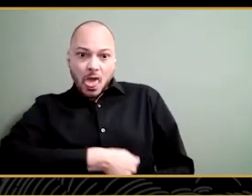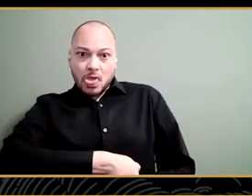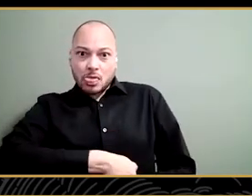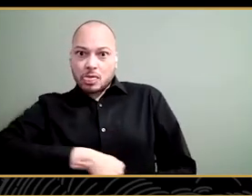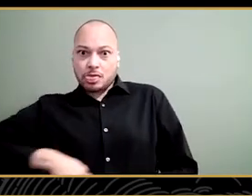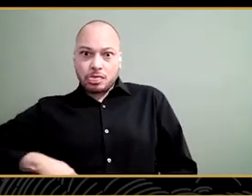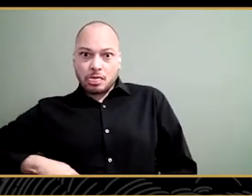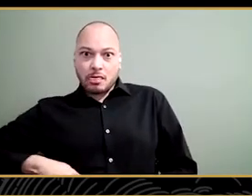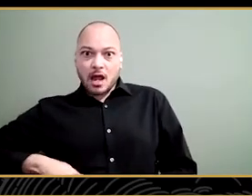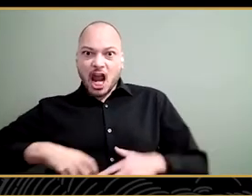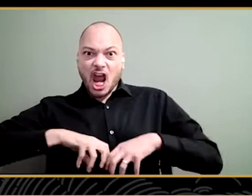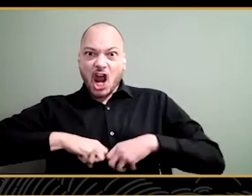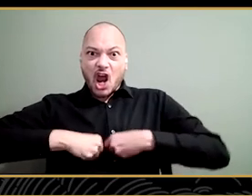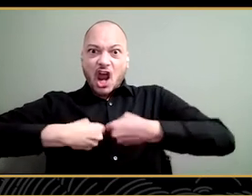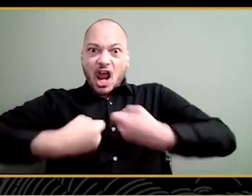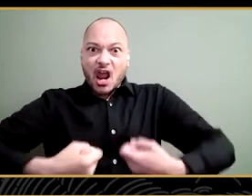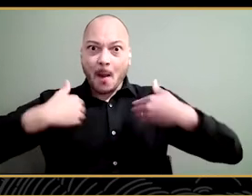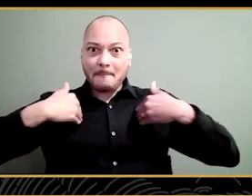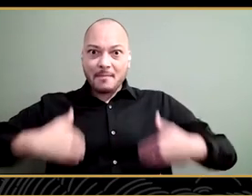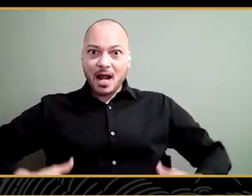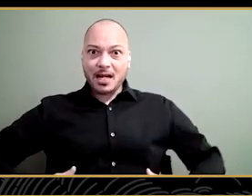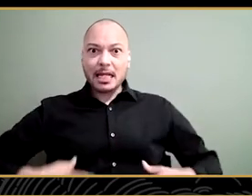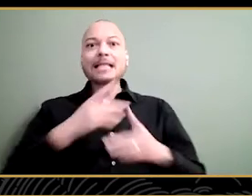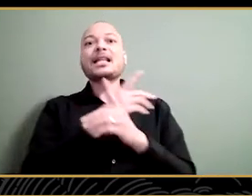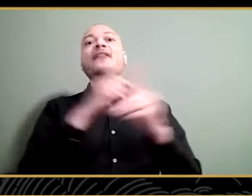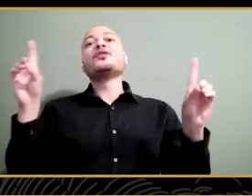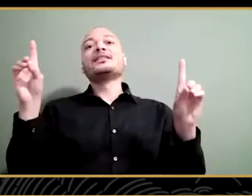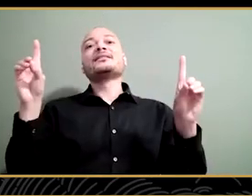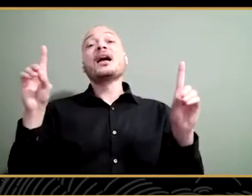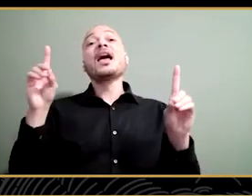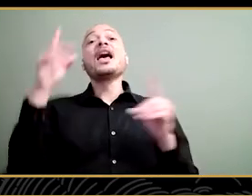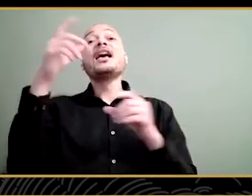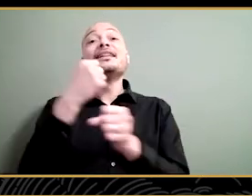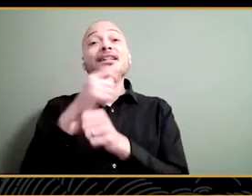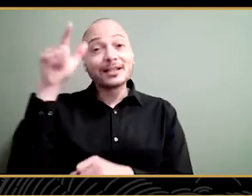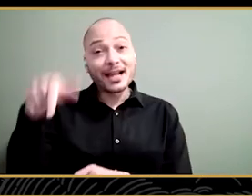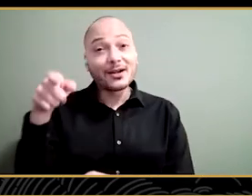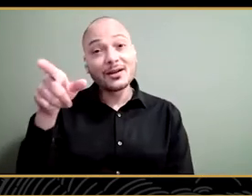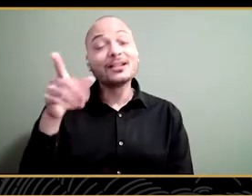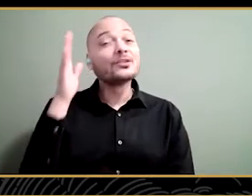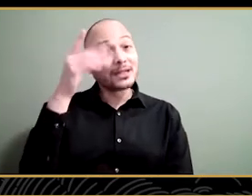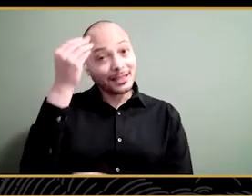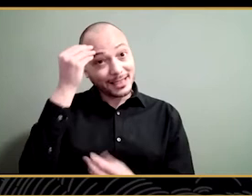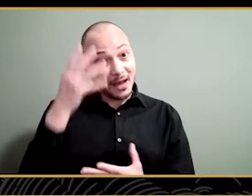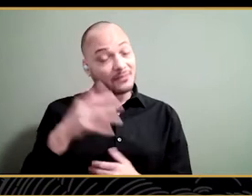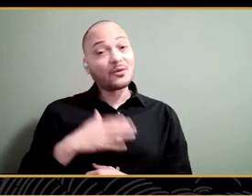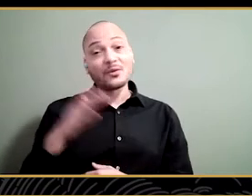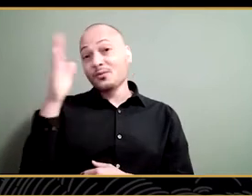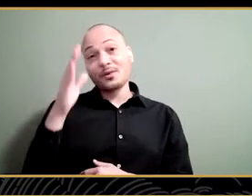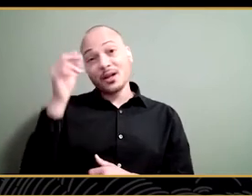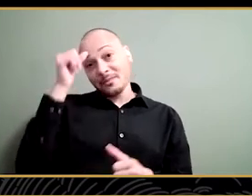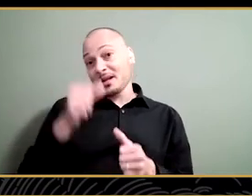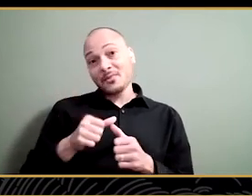out. Deliverance. Years later, she will tell me. We never remember the men